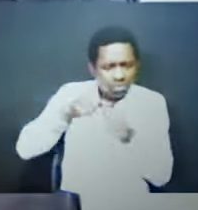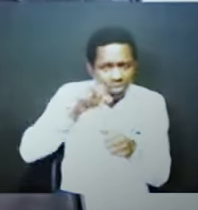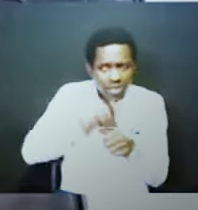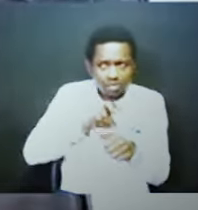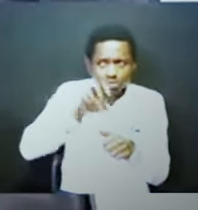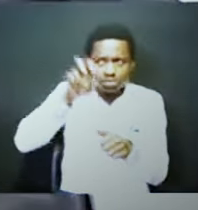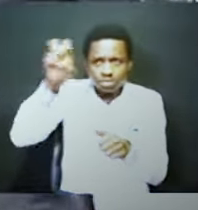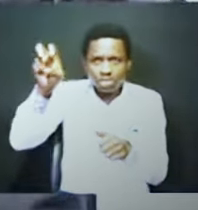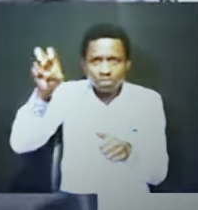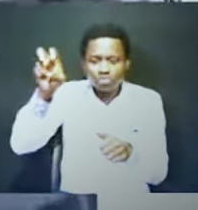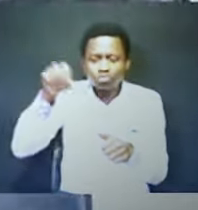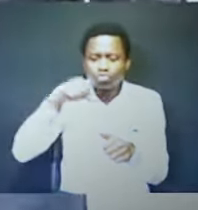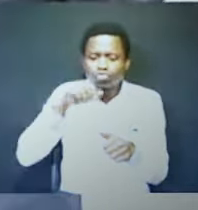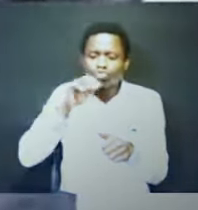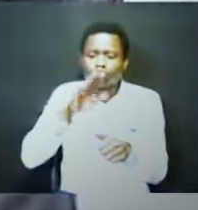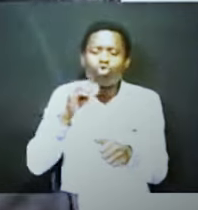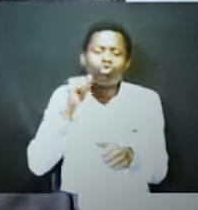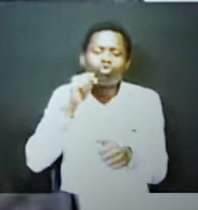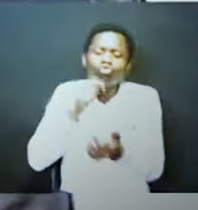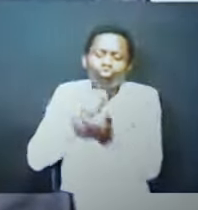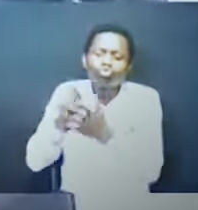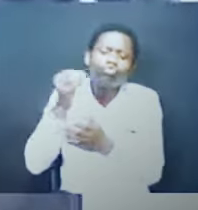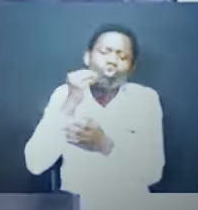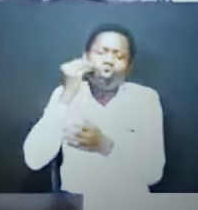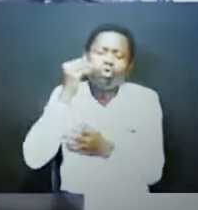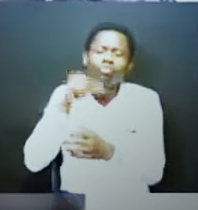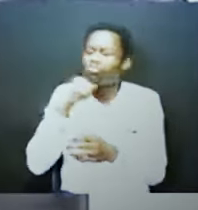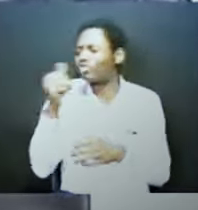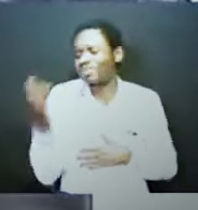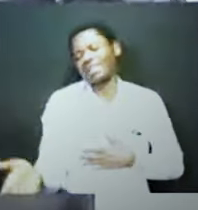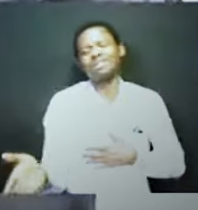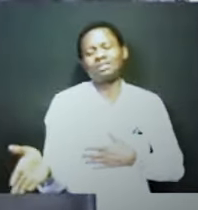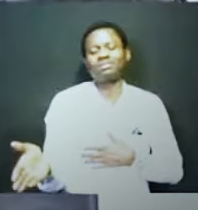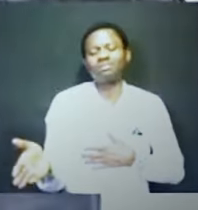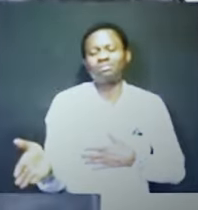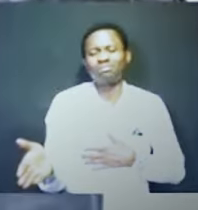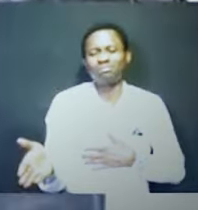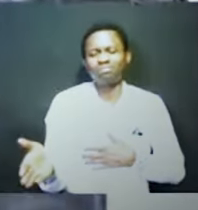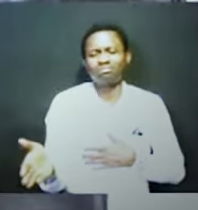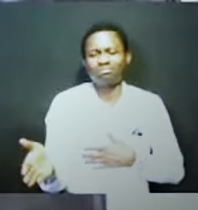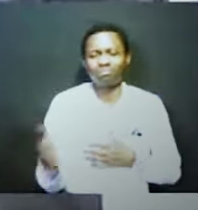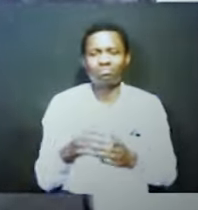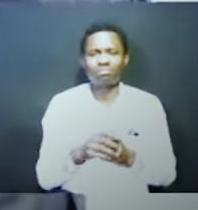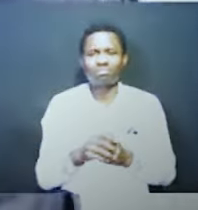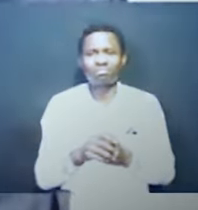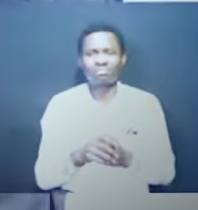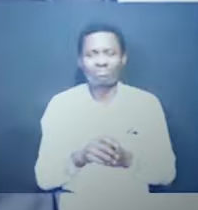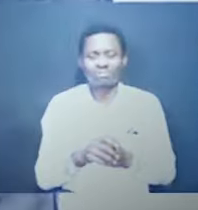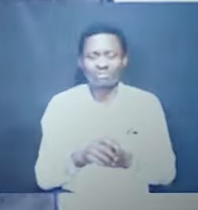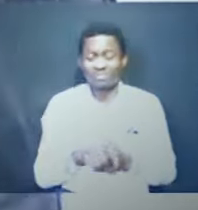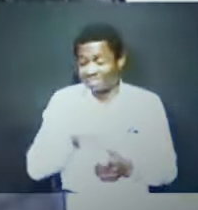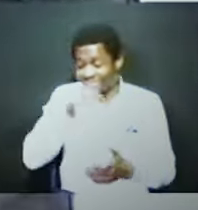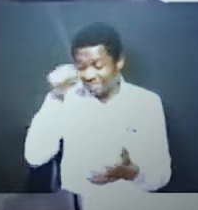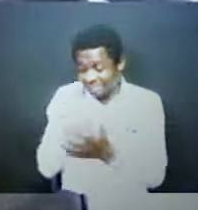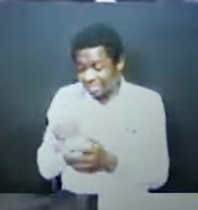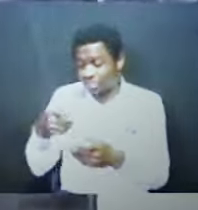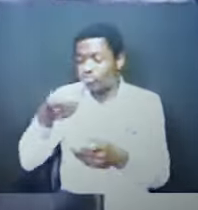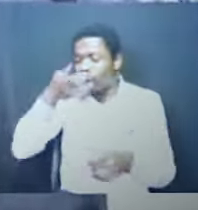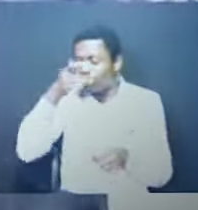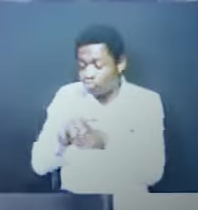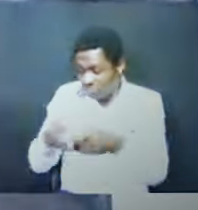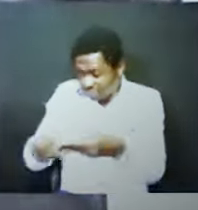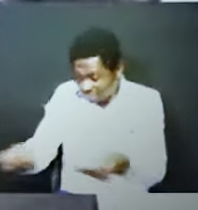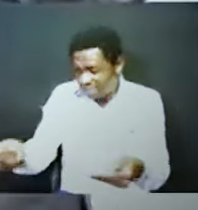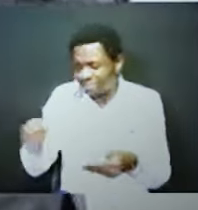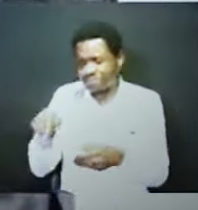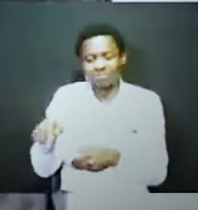so. Here, or who could do as I say, or the Ashen Bonus, or Nanso, who do honor, or Tenaho, so on an this is a promised land. We, any Bosch